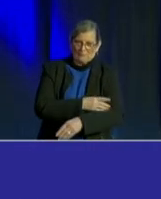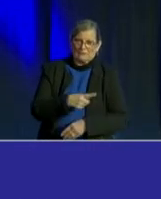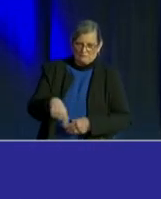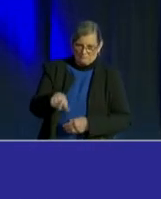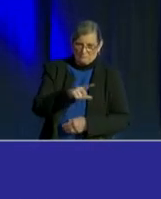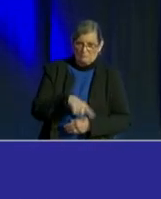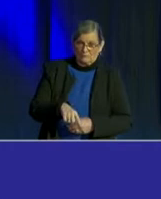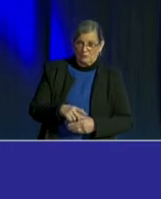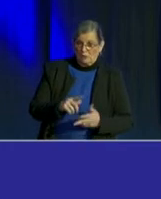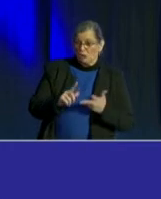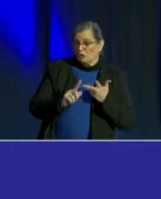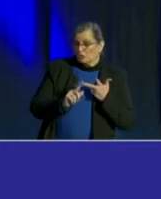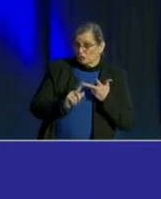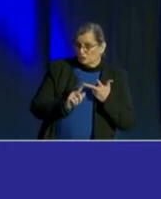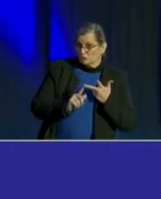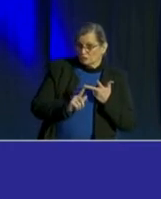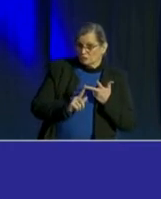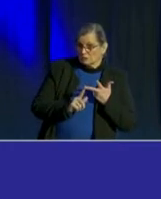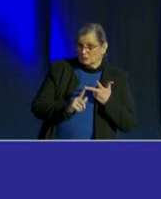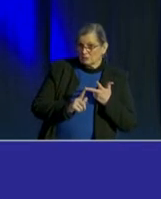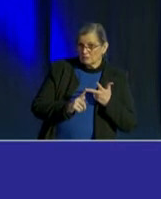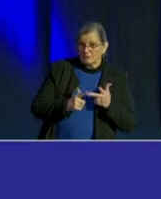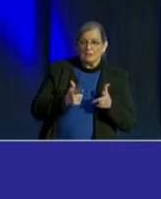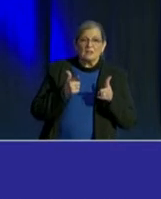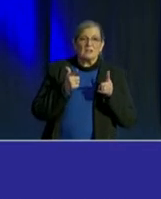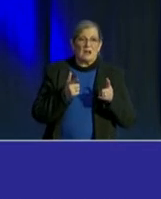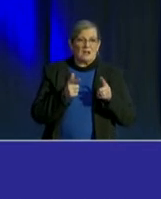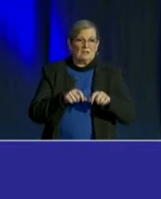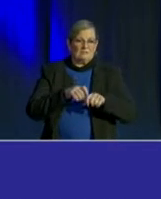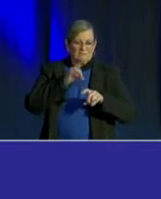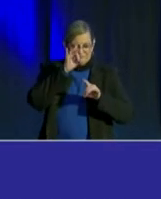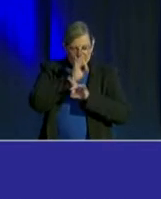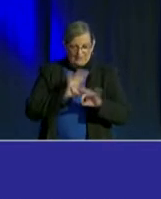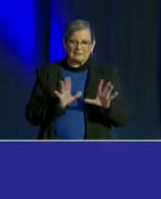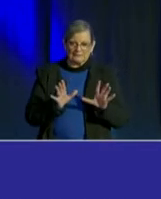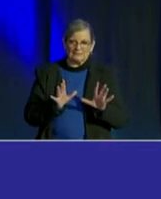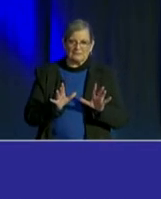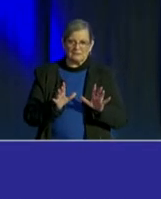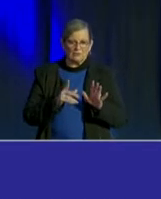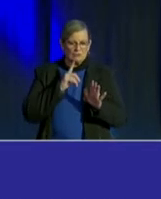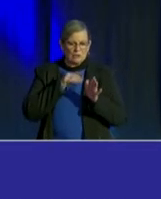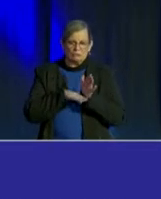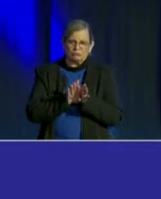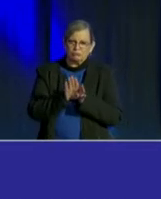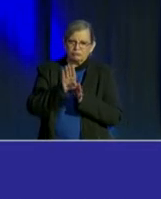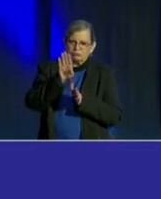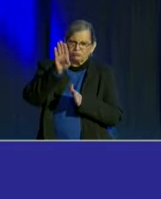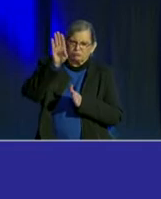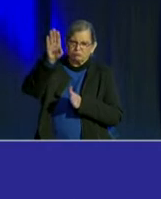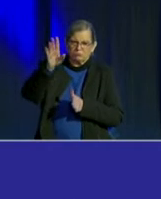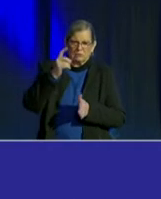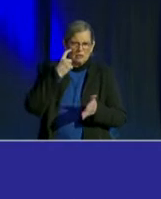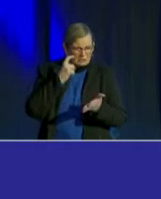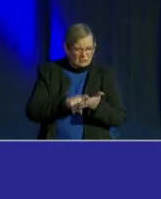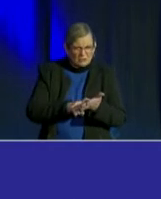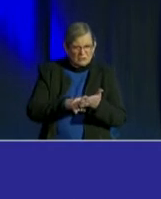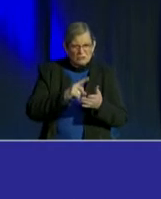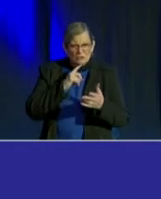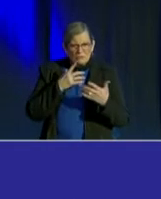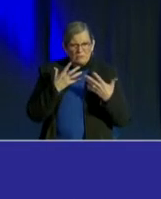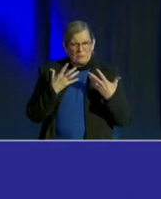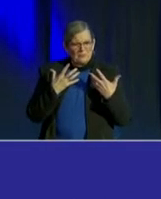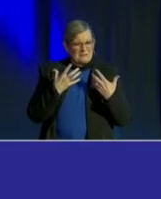Third, our gun violence epidemic that we've seen in the city. Our mayor has called that out as a major public